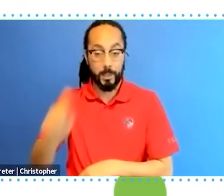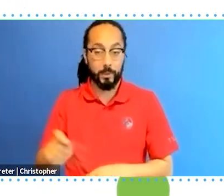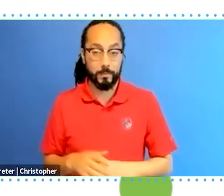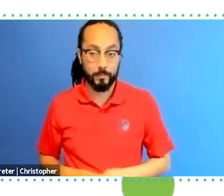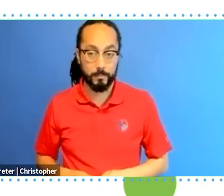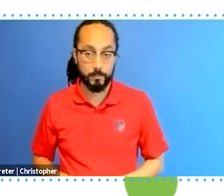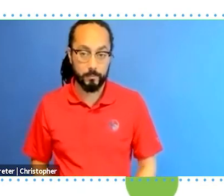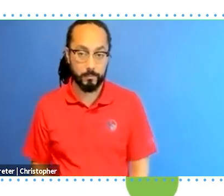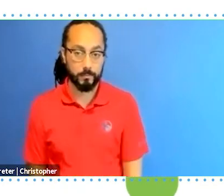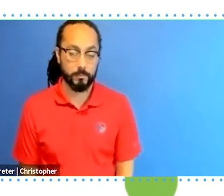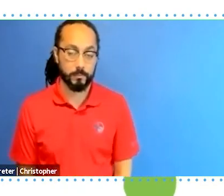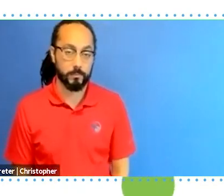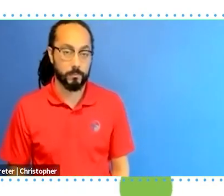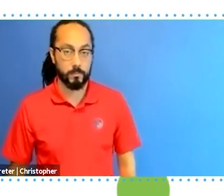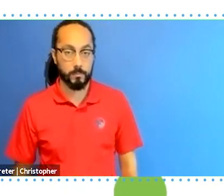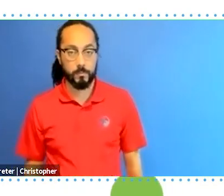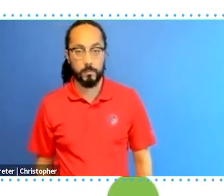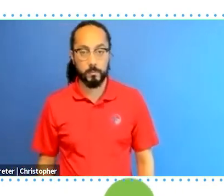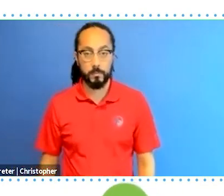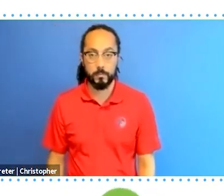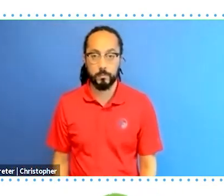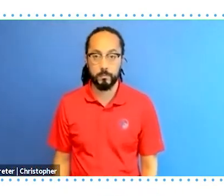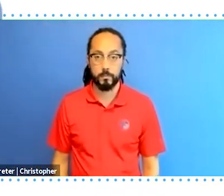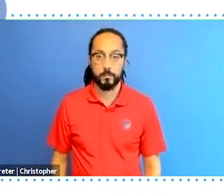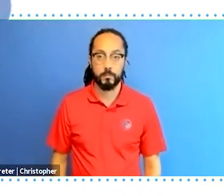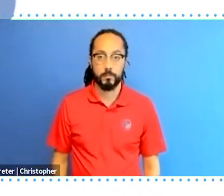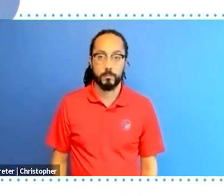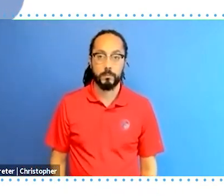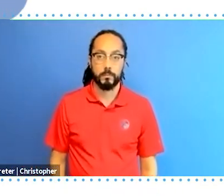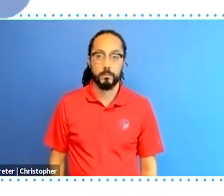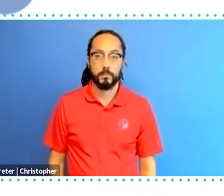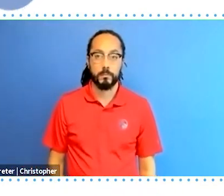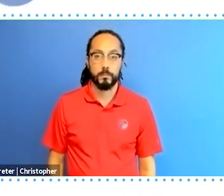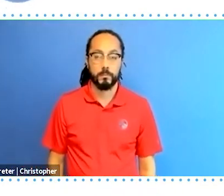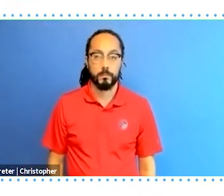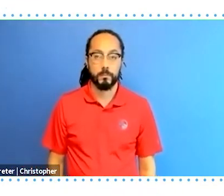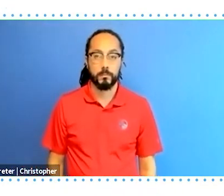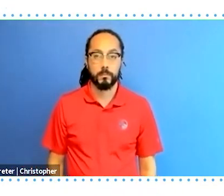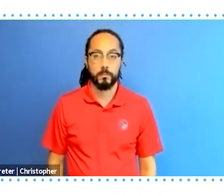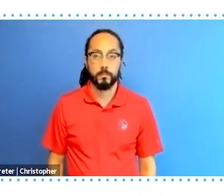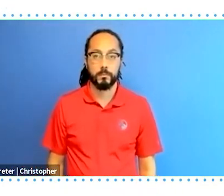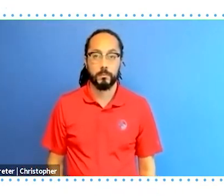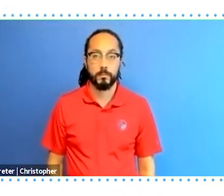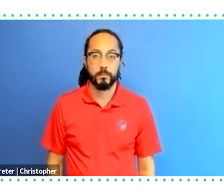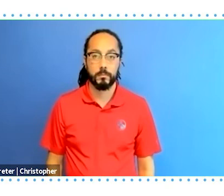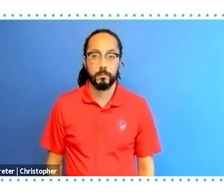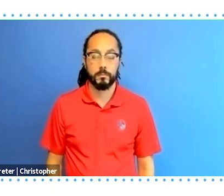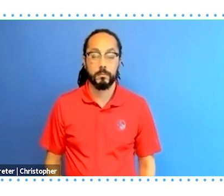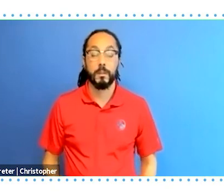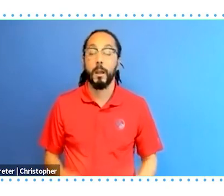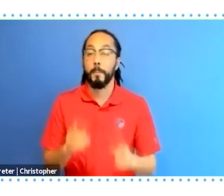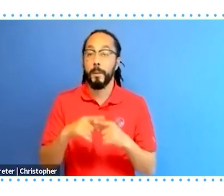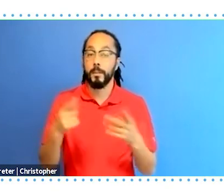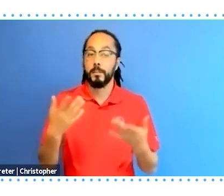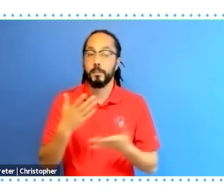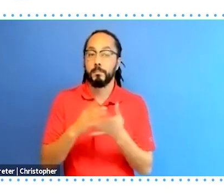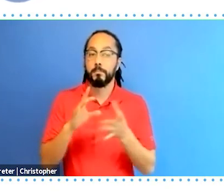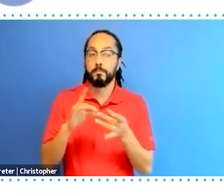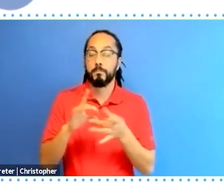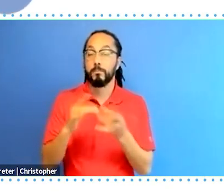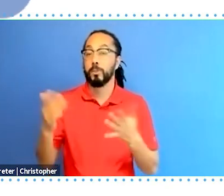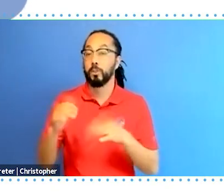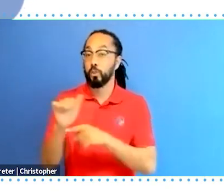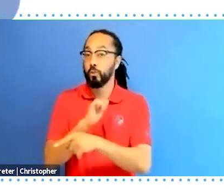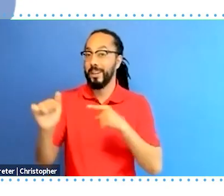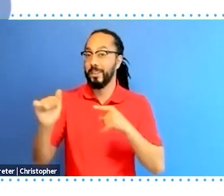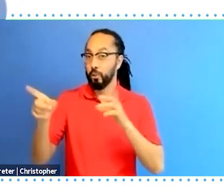Always. Yeah, do you think this is a conversation? There's been some references to director training for nonprofits and the